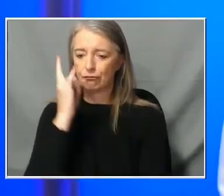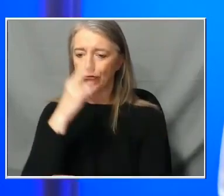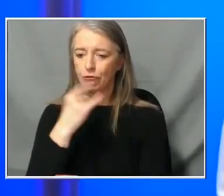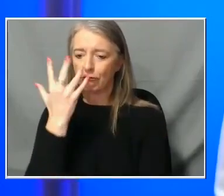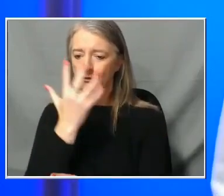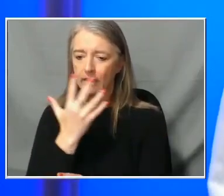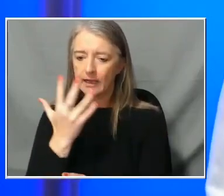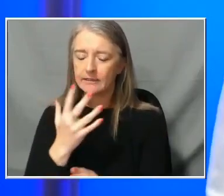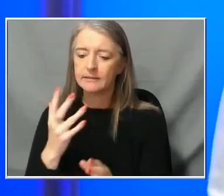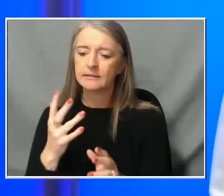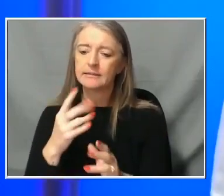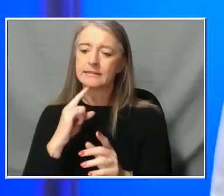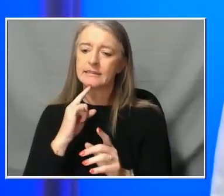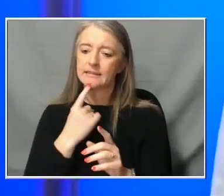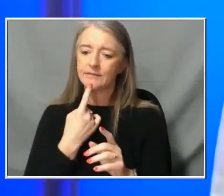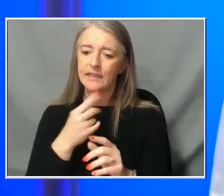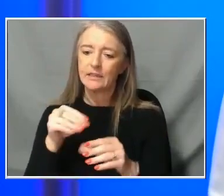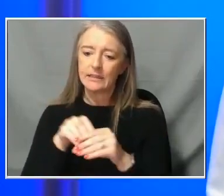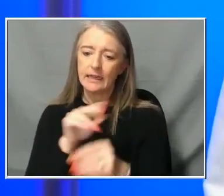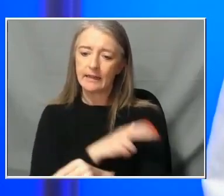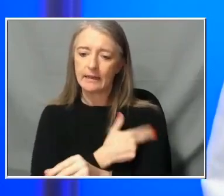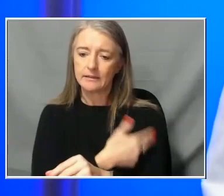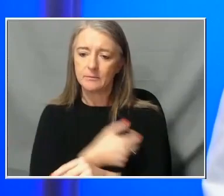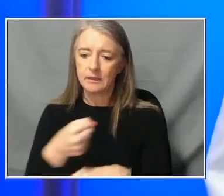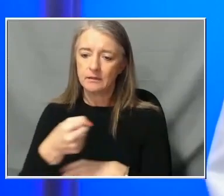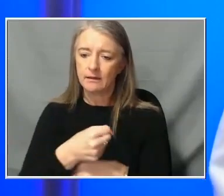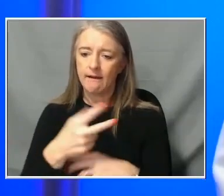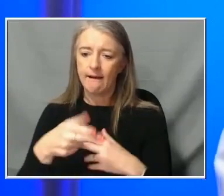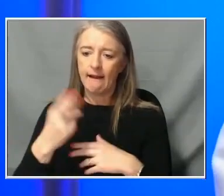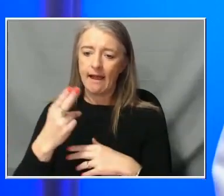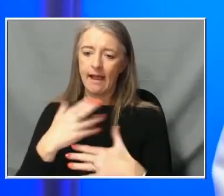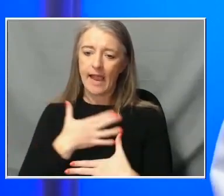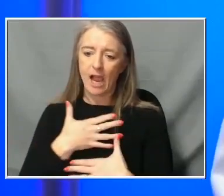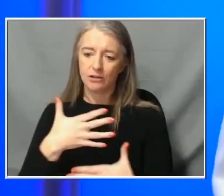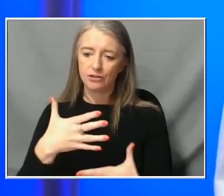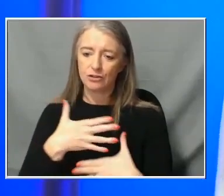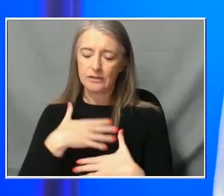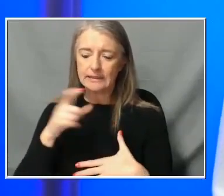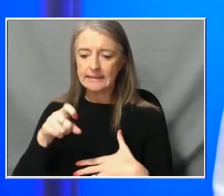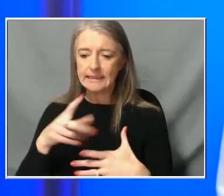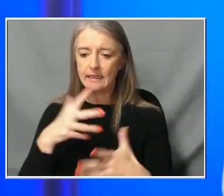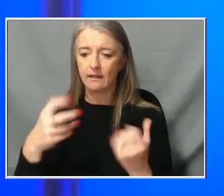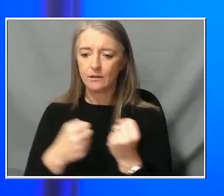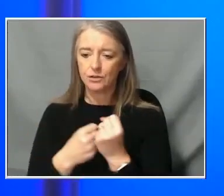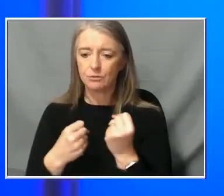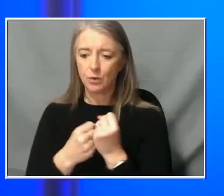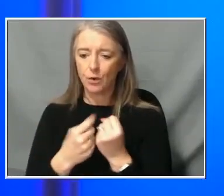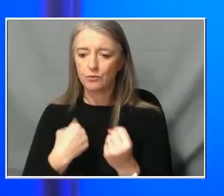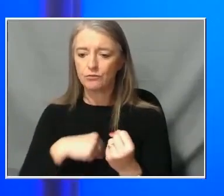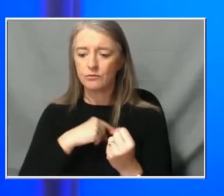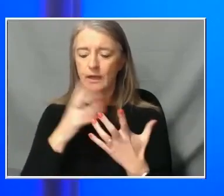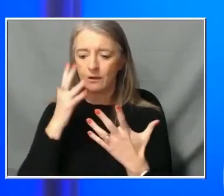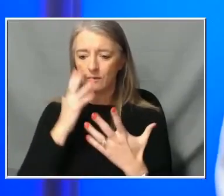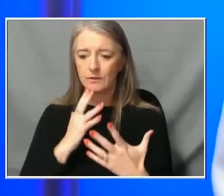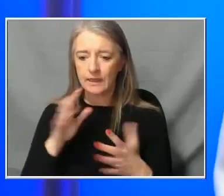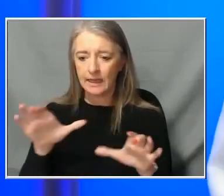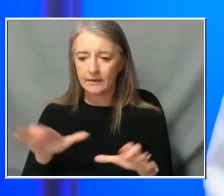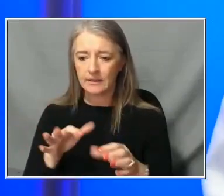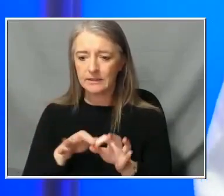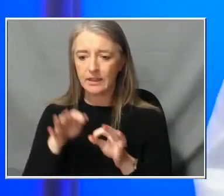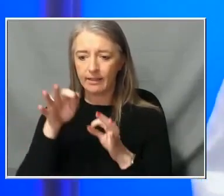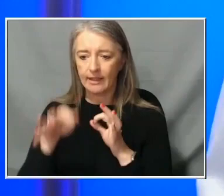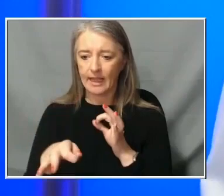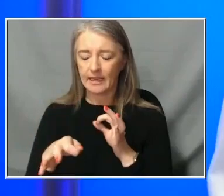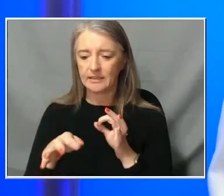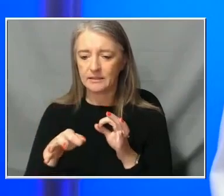if they're hospitalized, high oxygen, needing a lot of support, we unfortunately are going to have to delay that surgery and probably